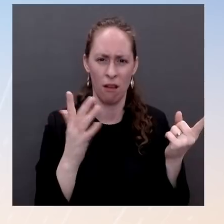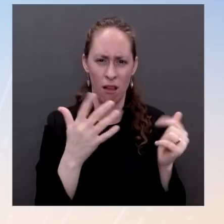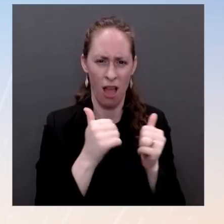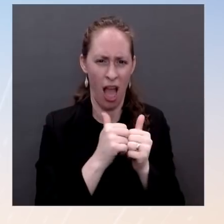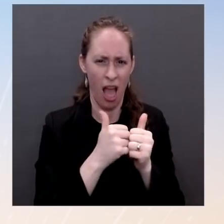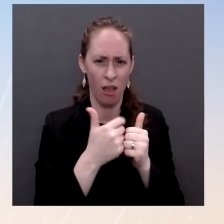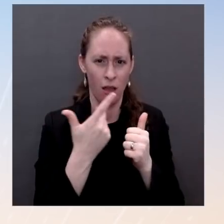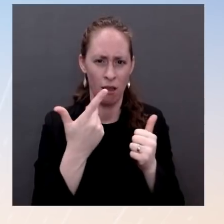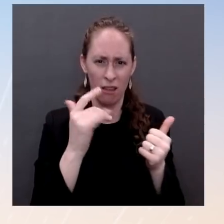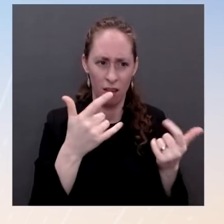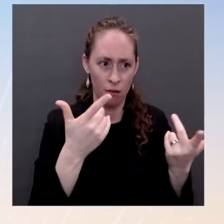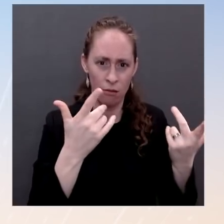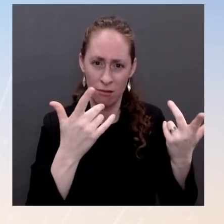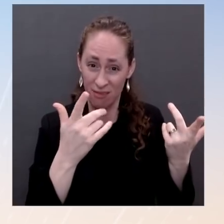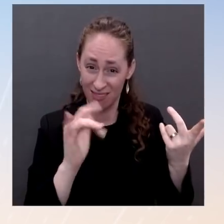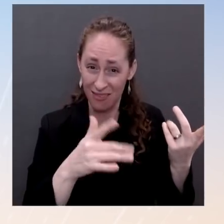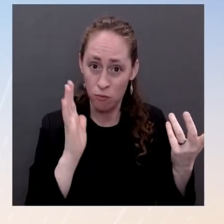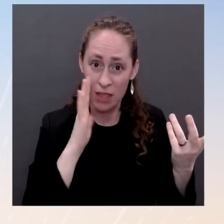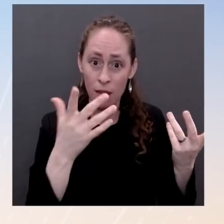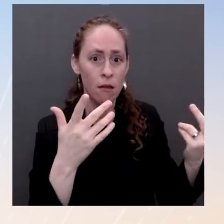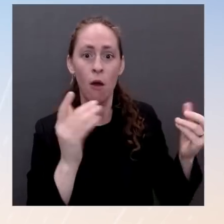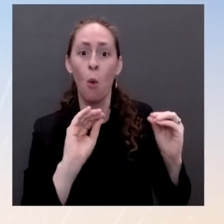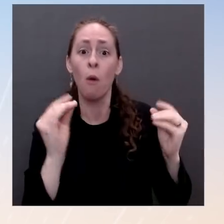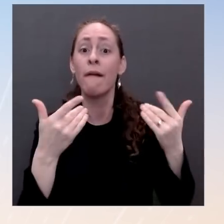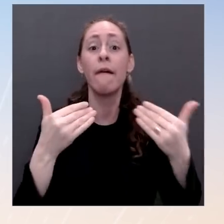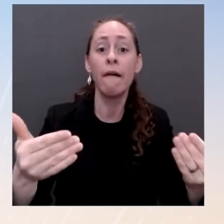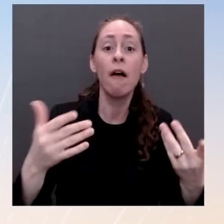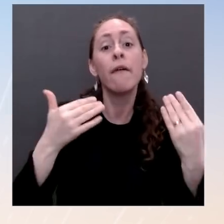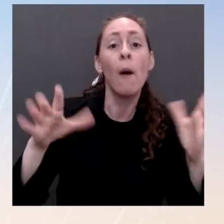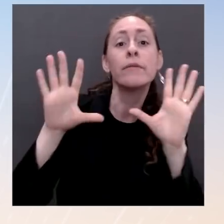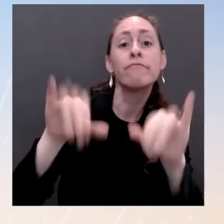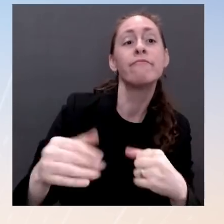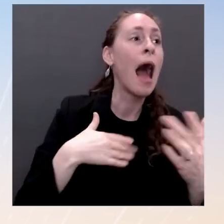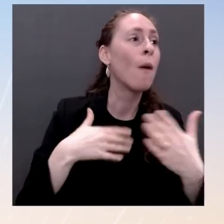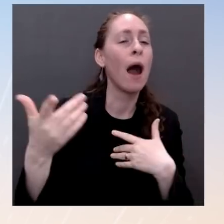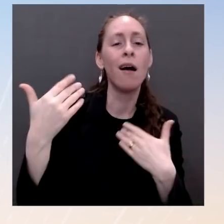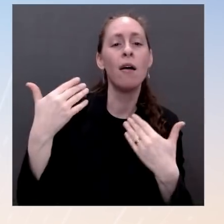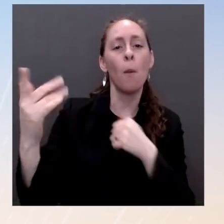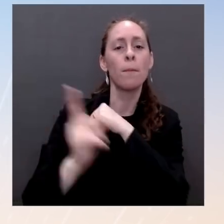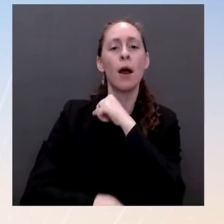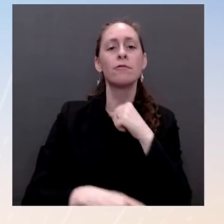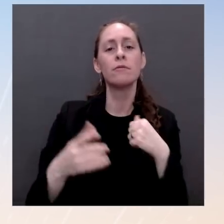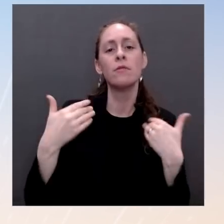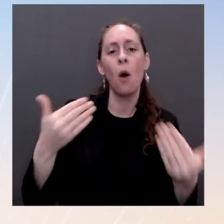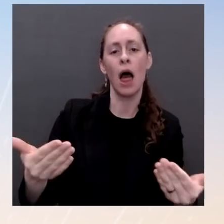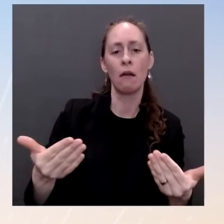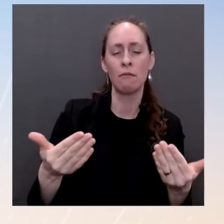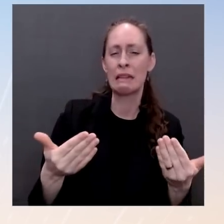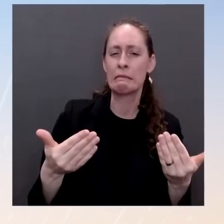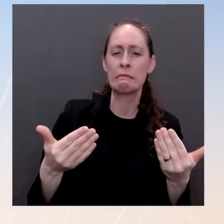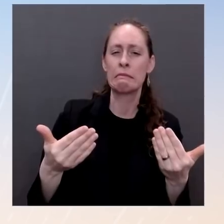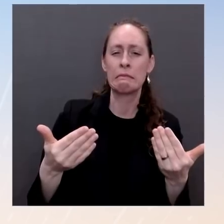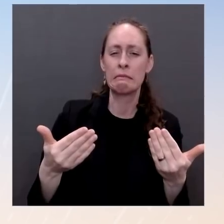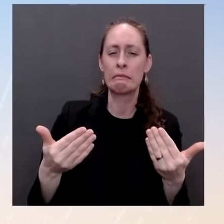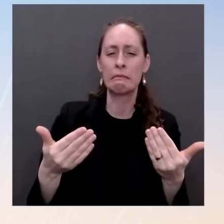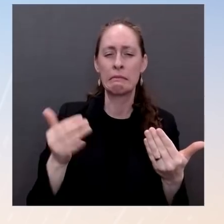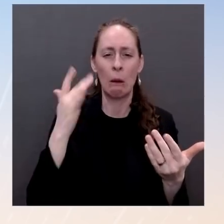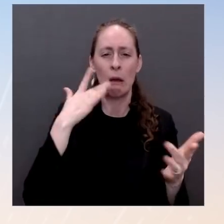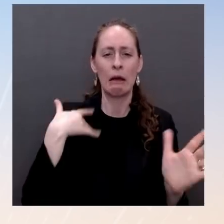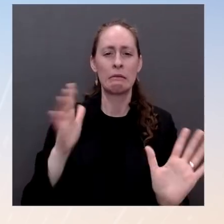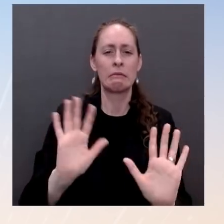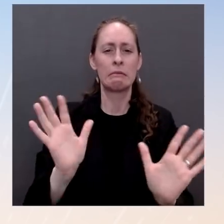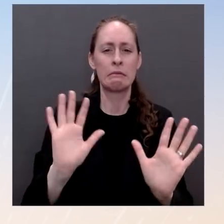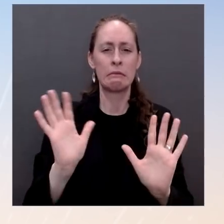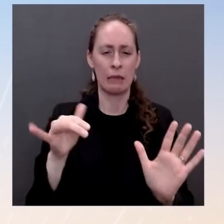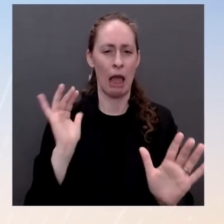should say, on policy issues with some in Congress, and that's okay, but that is our view from the administration. And then this may or may not be related